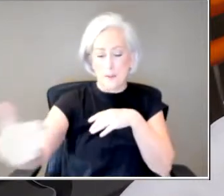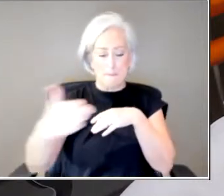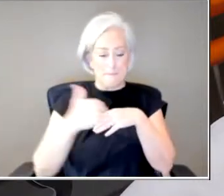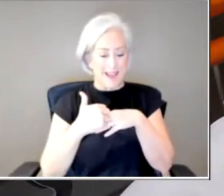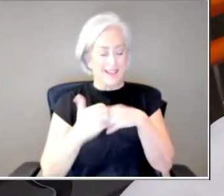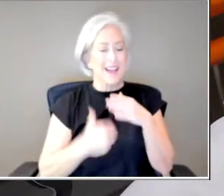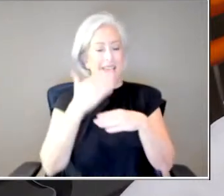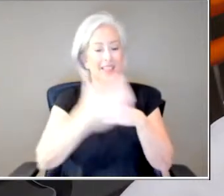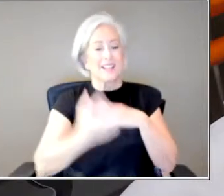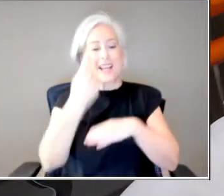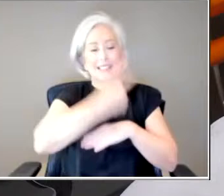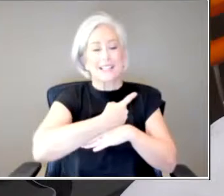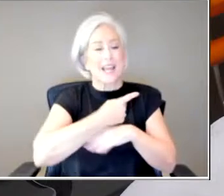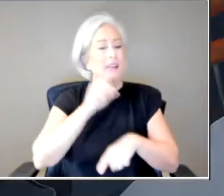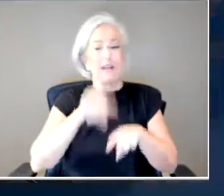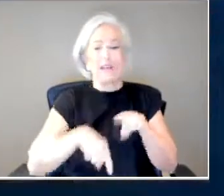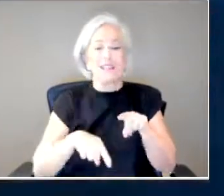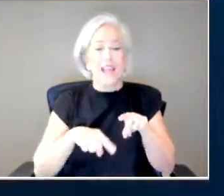because her knees are killing her.